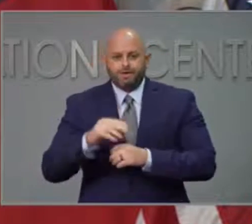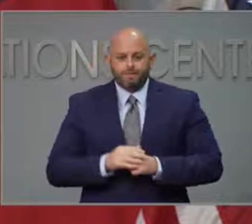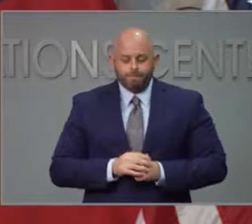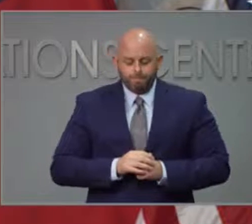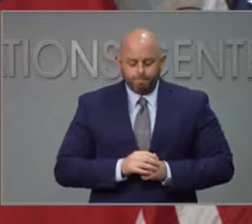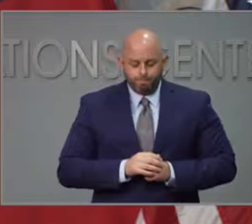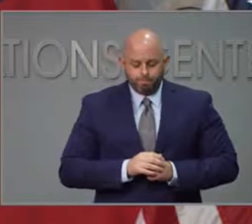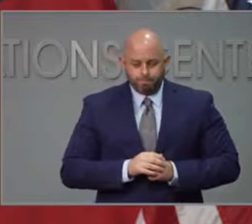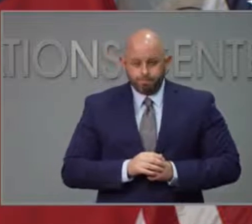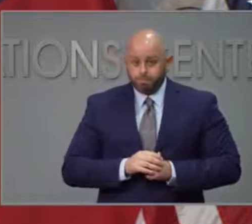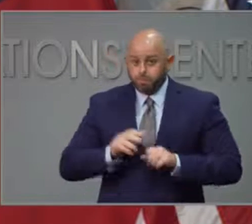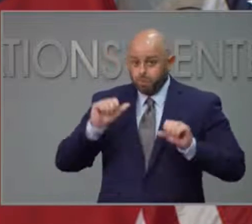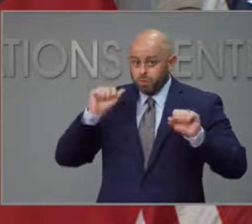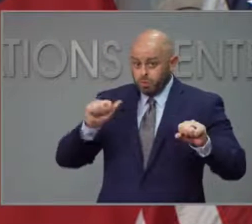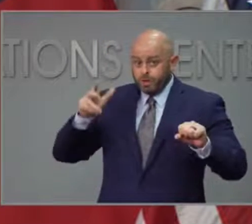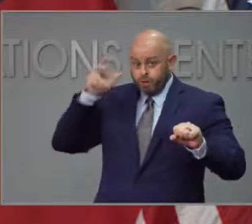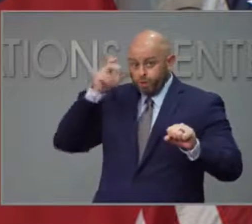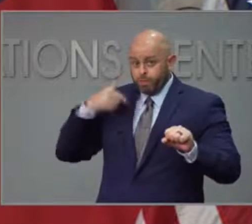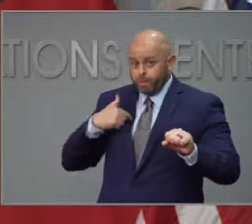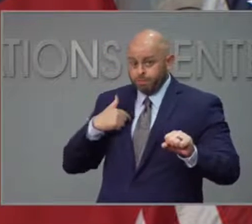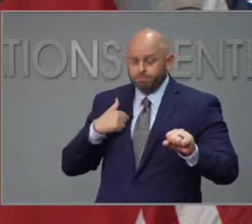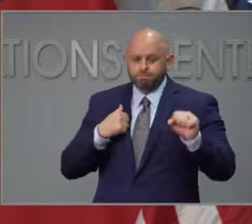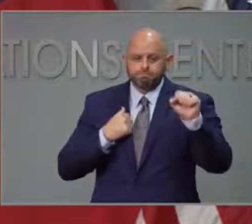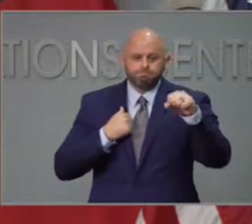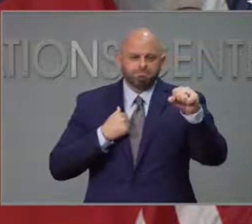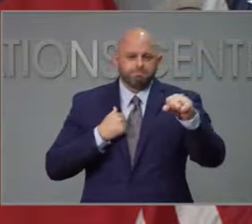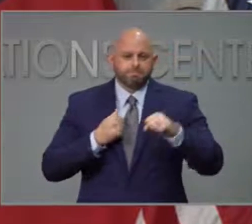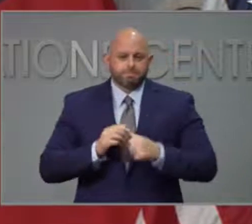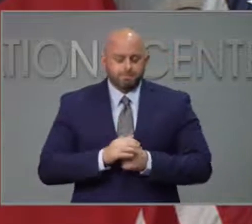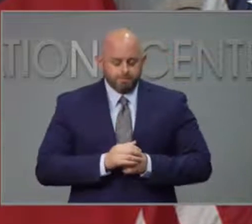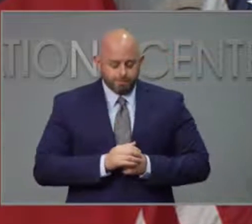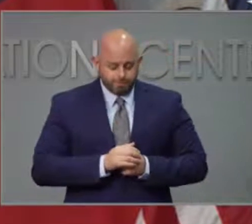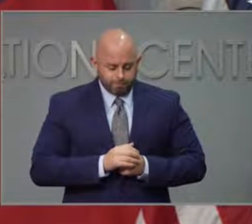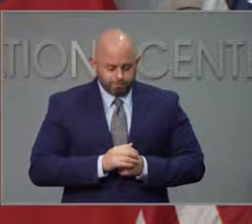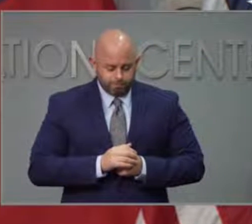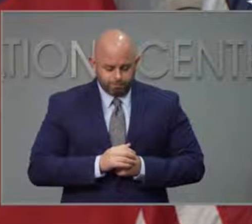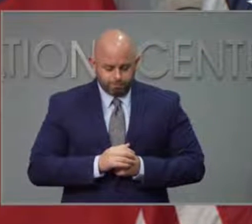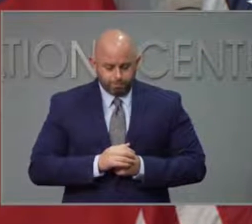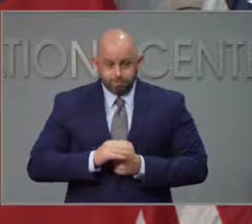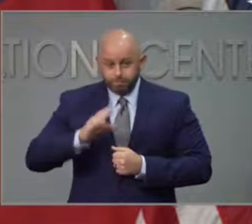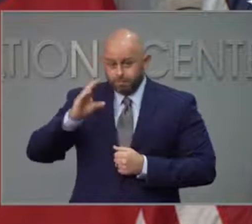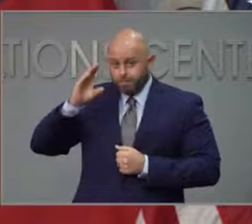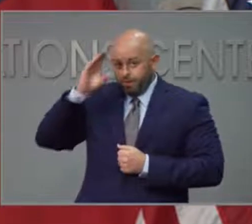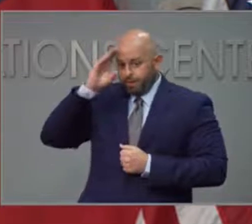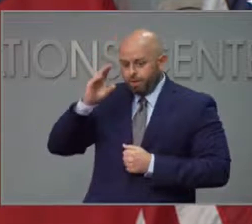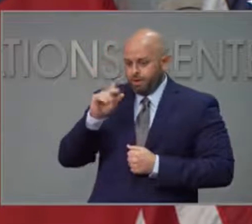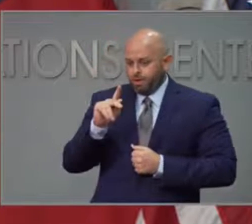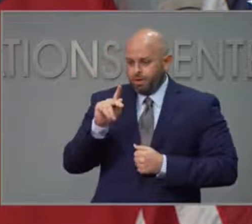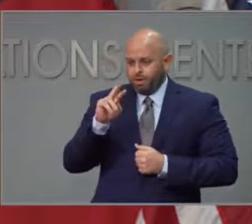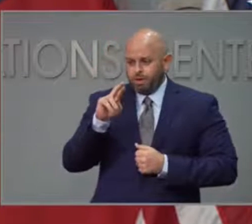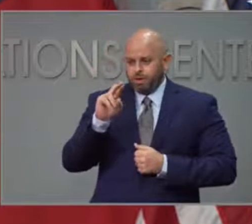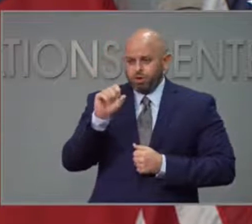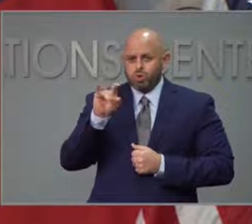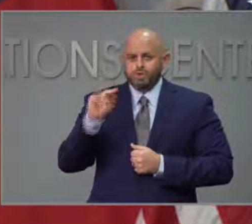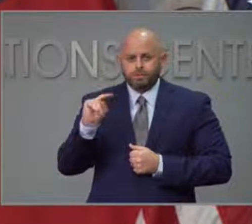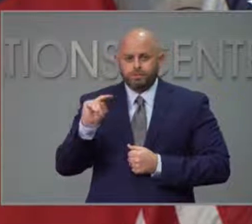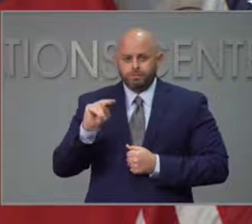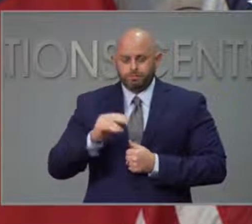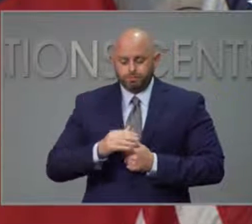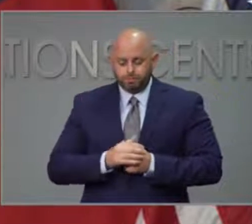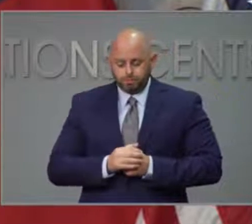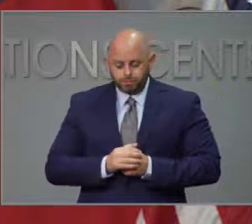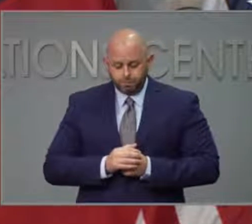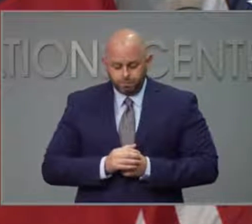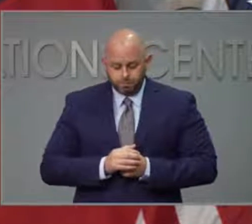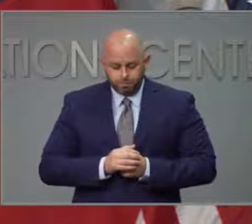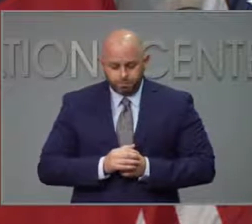Can you hear me? Yes, Nikki. All right. Hi, Kristen. So the state board said that after election night, the